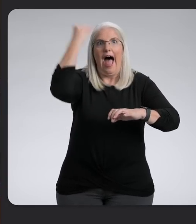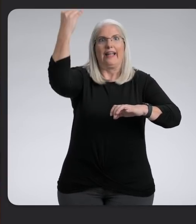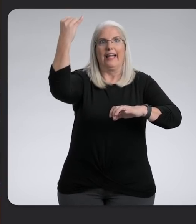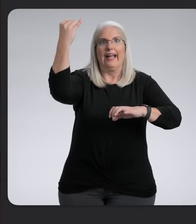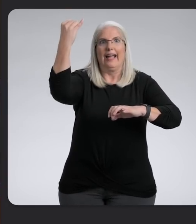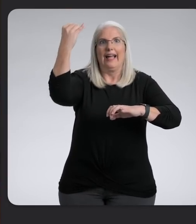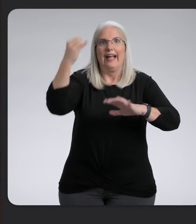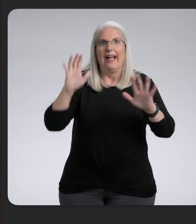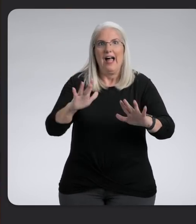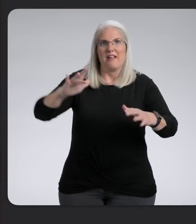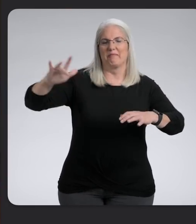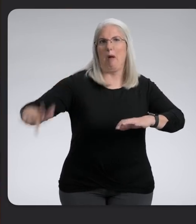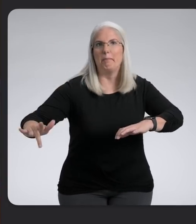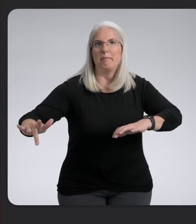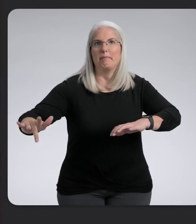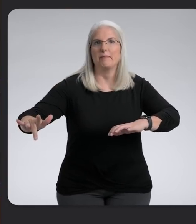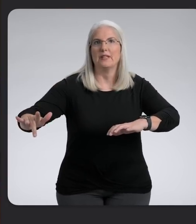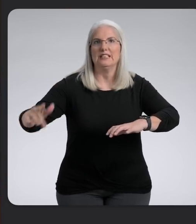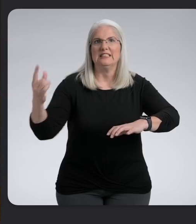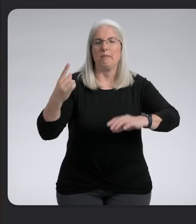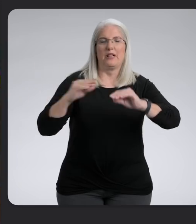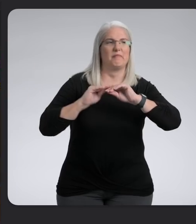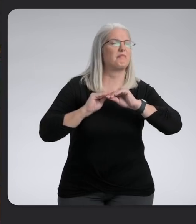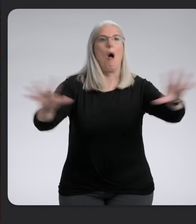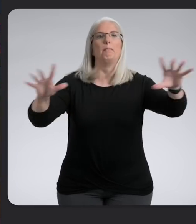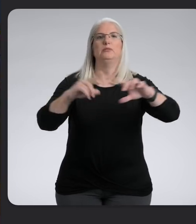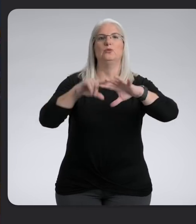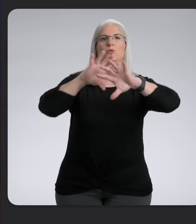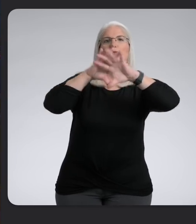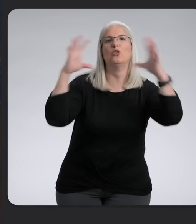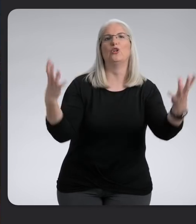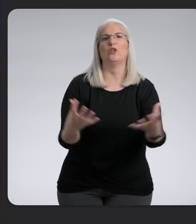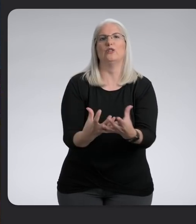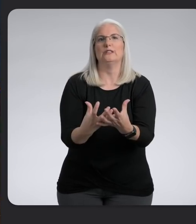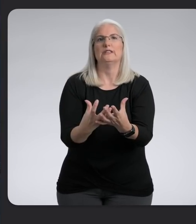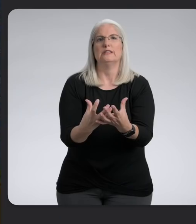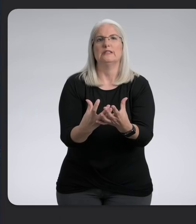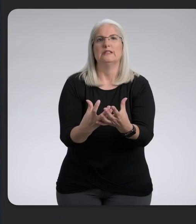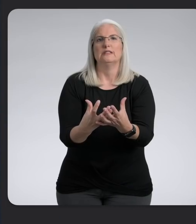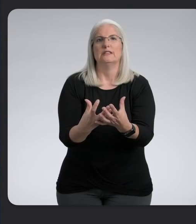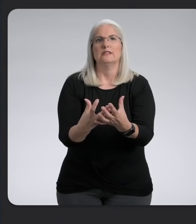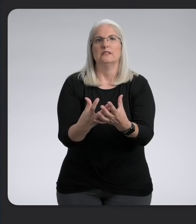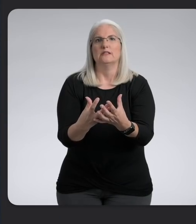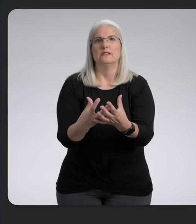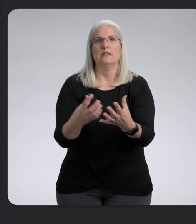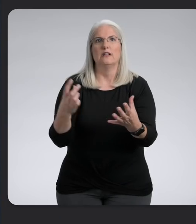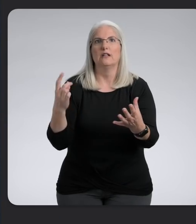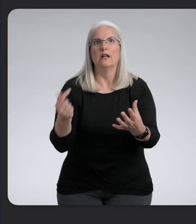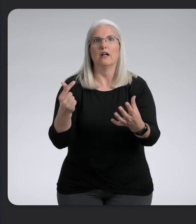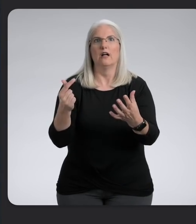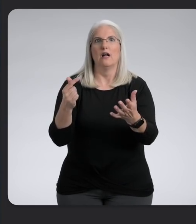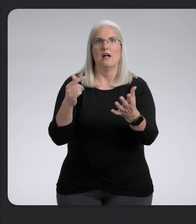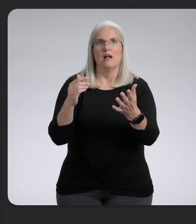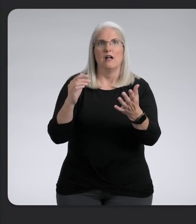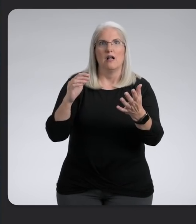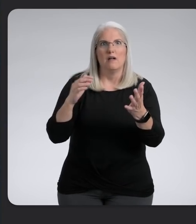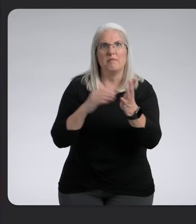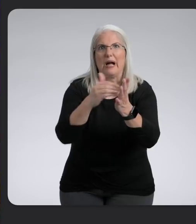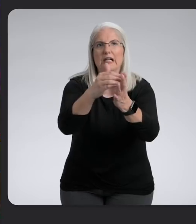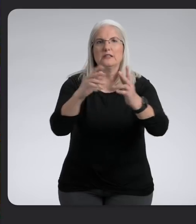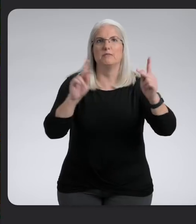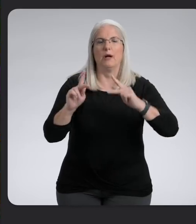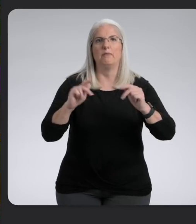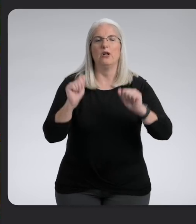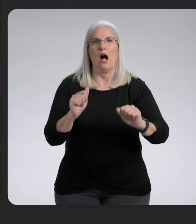like enter or some red button and it goes out to the world. And then all of a sudden there's like millions of